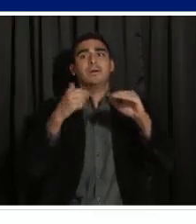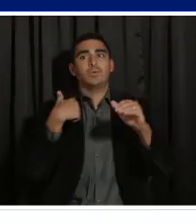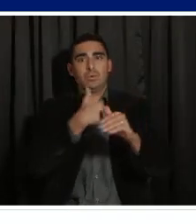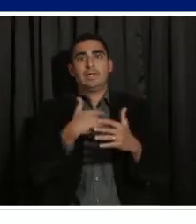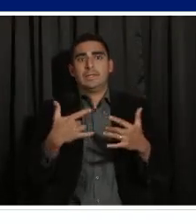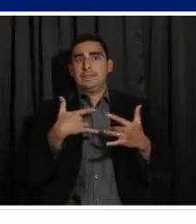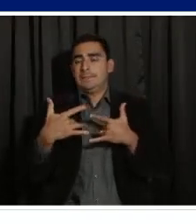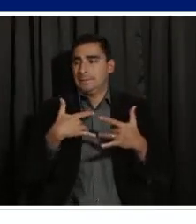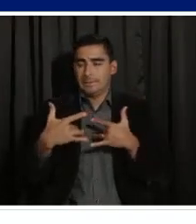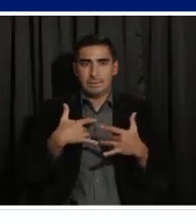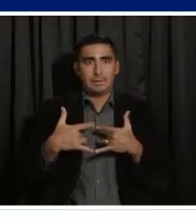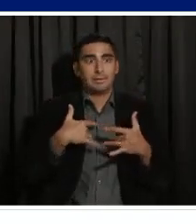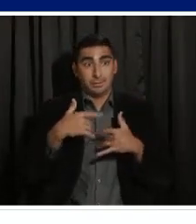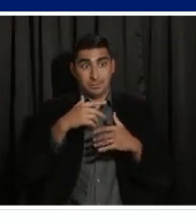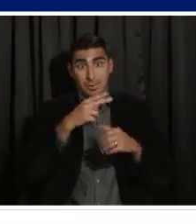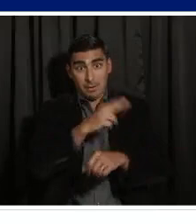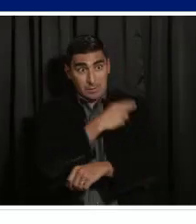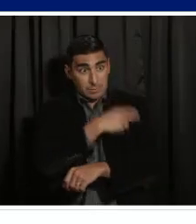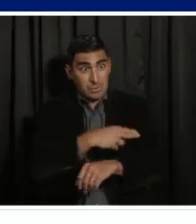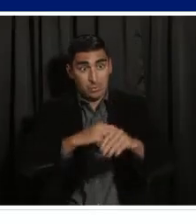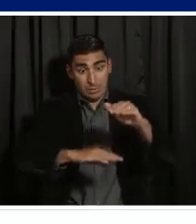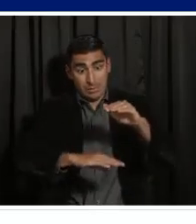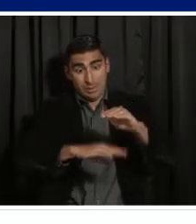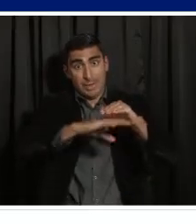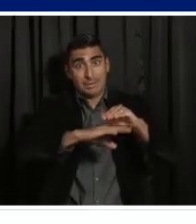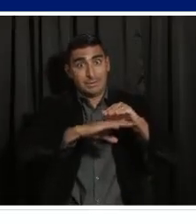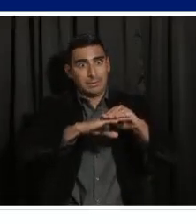to the capacity of our hospitals to take care of patients.